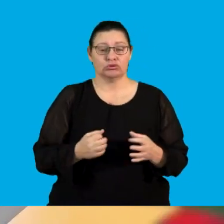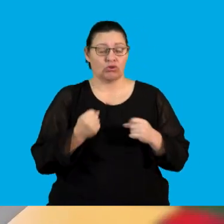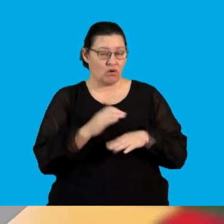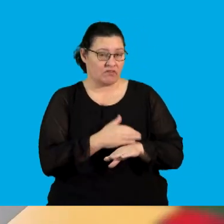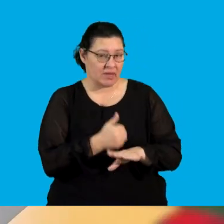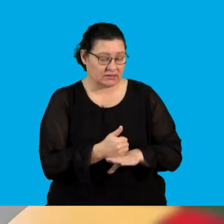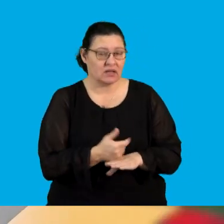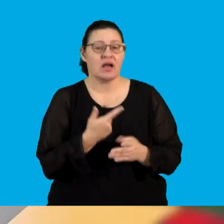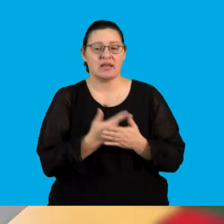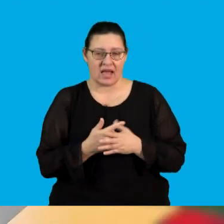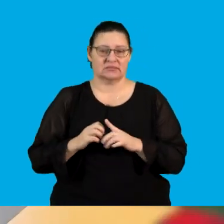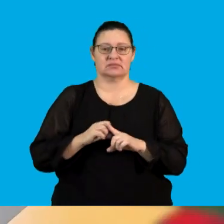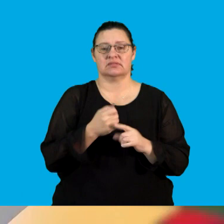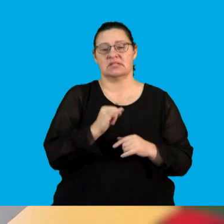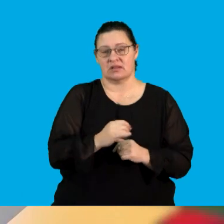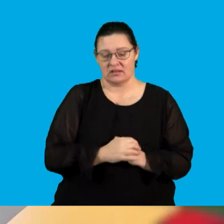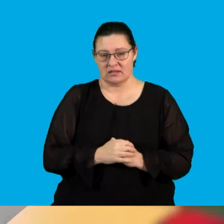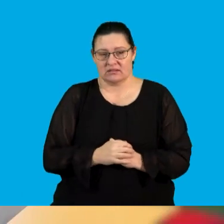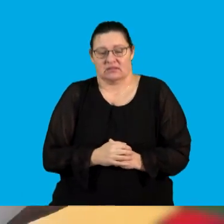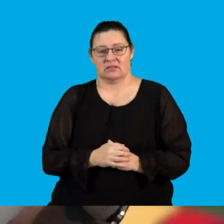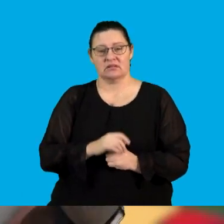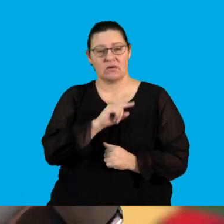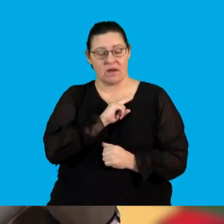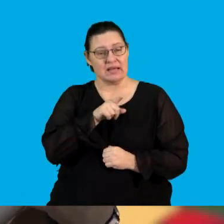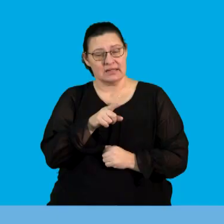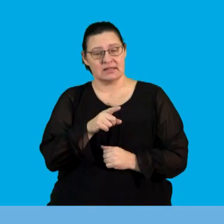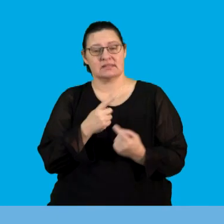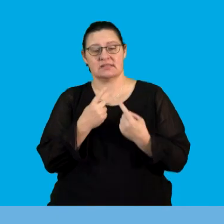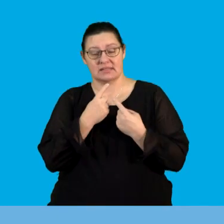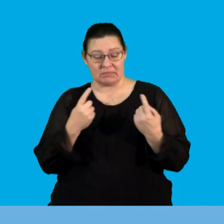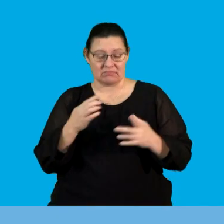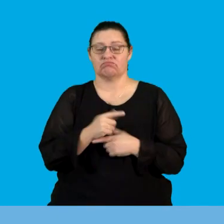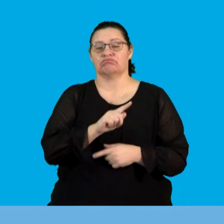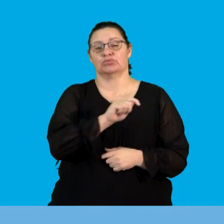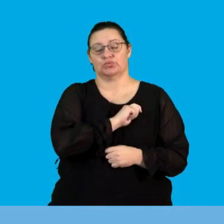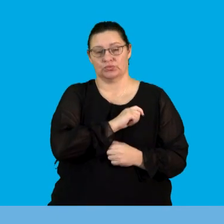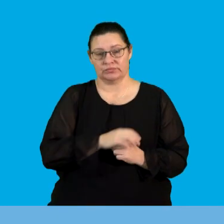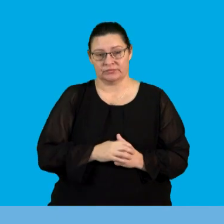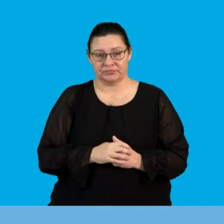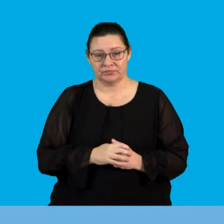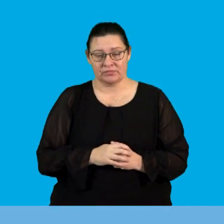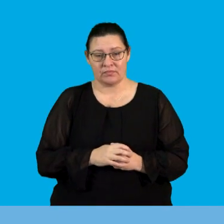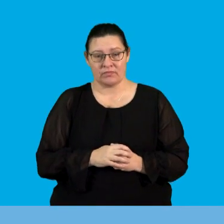of the strength of the base, they can still be corrosive. So therefore, this statement is true.